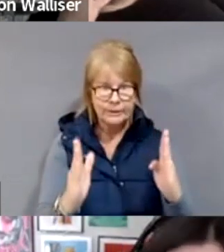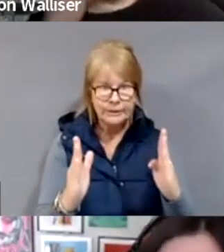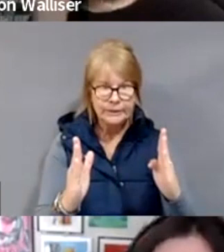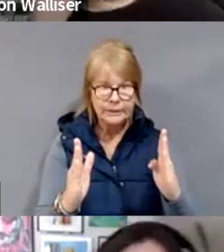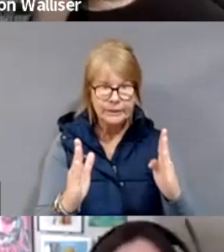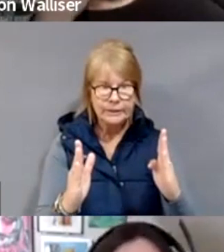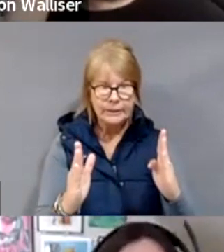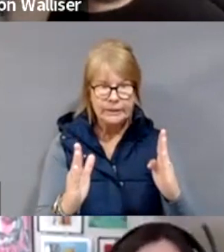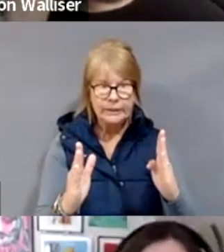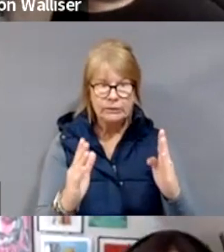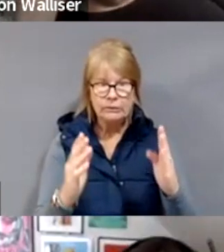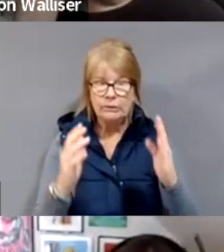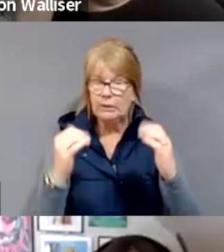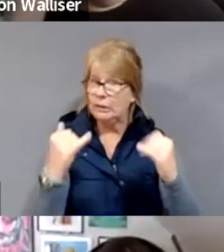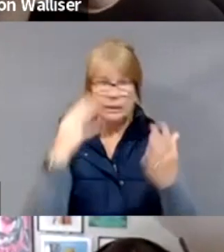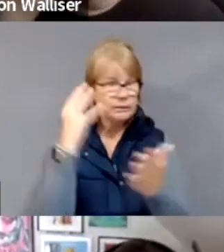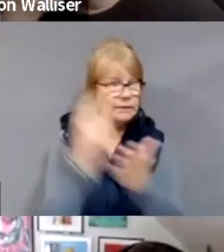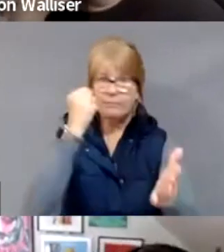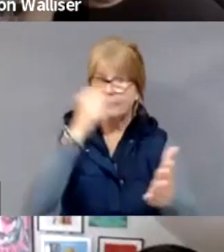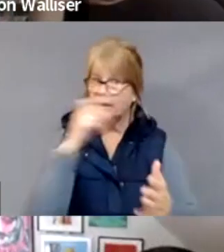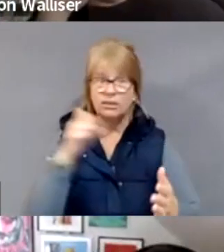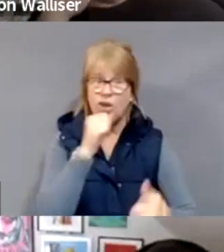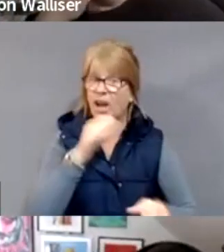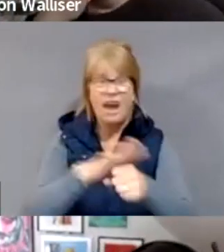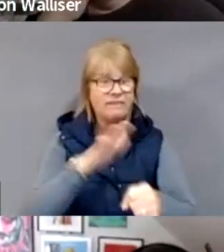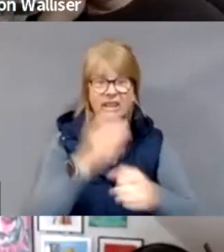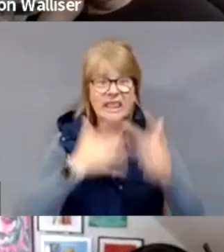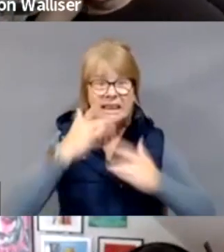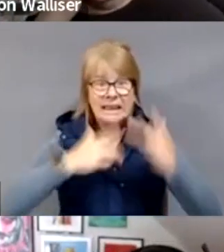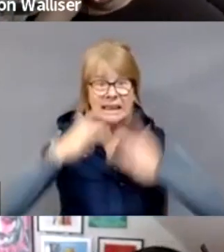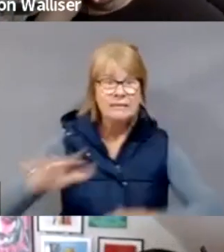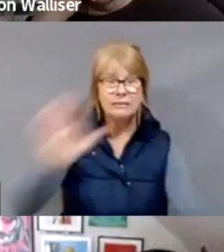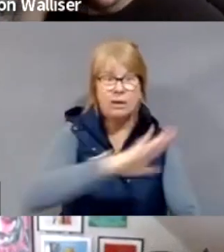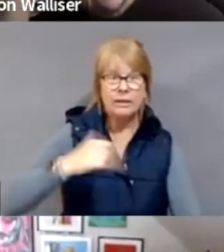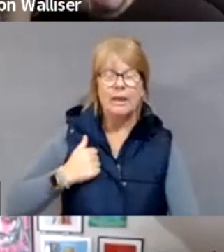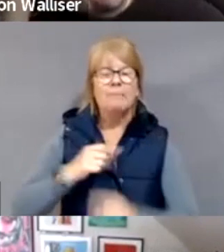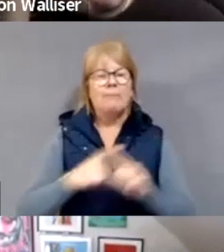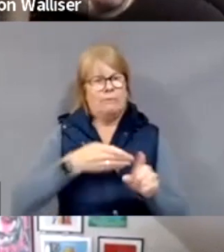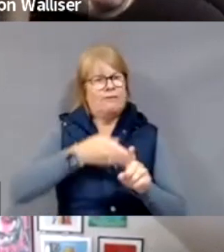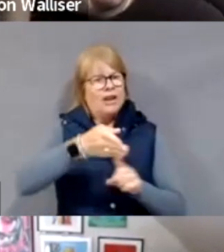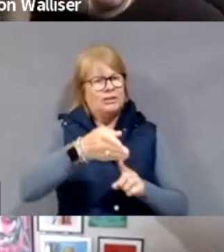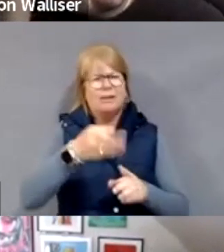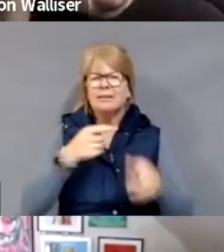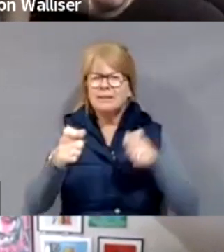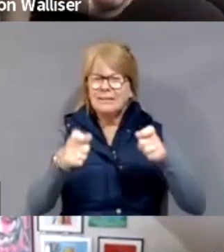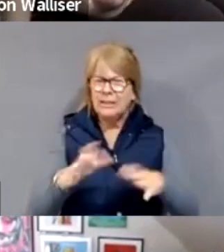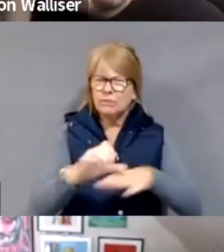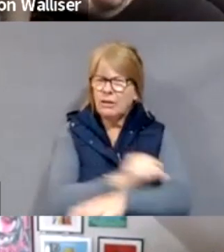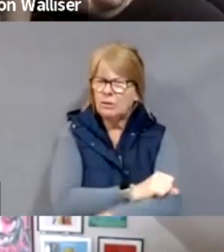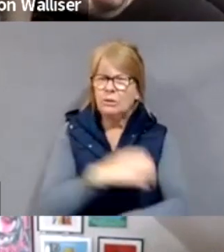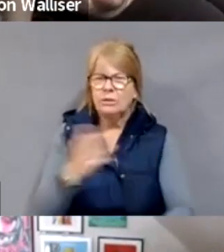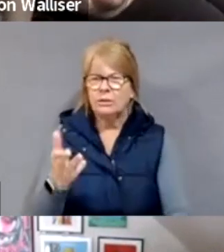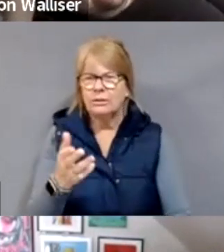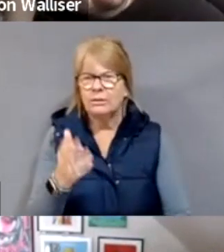numbers are high, but I think I'm scared like, to say that I can do it professionally when I've only done it